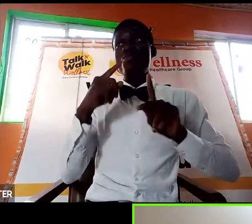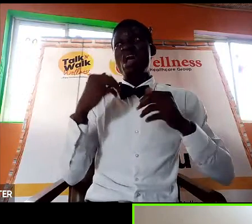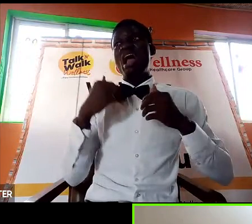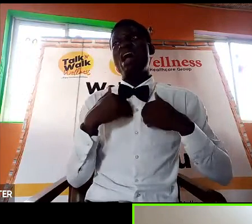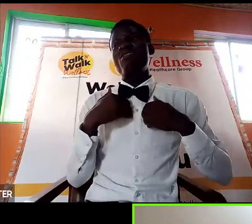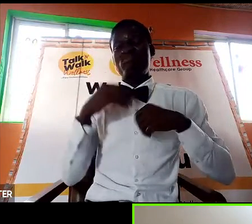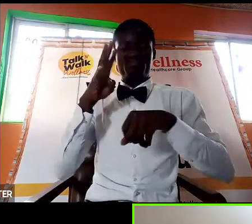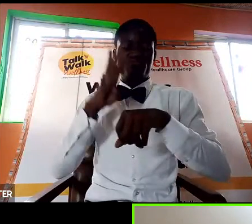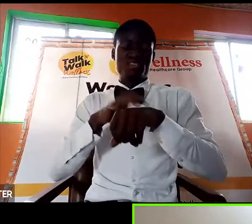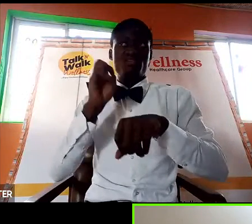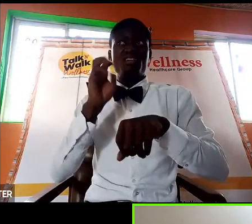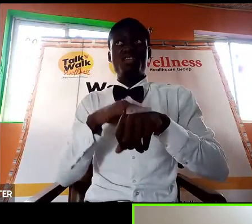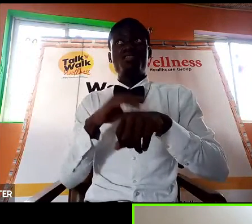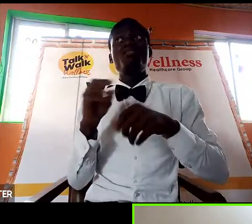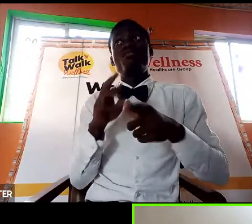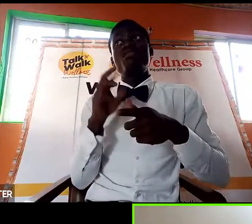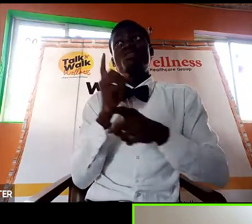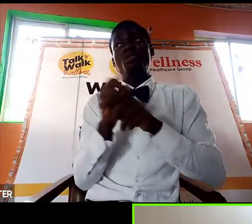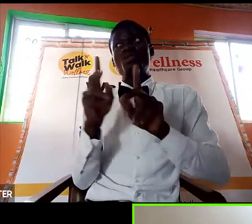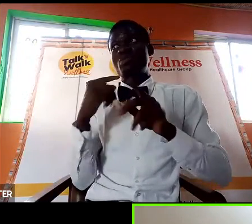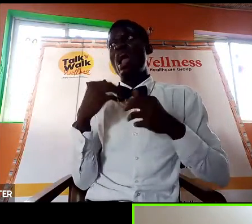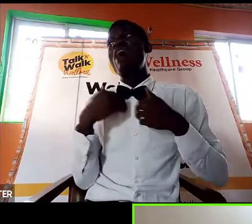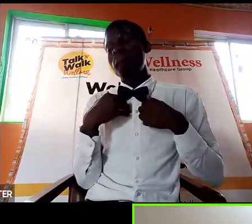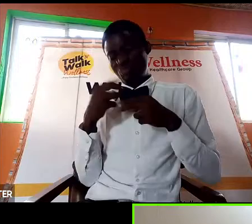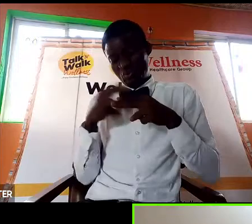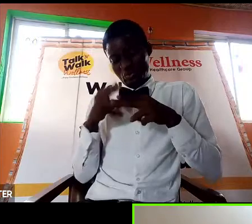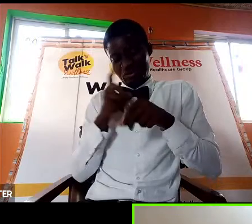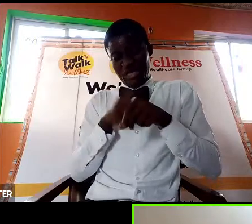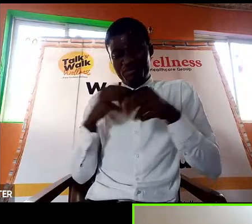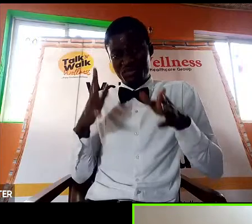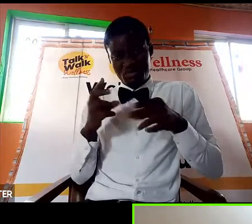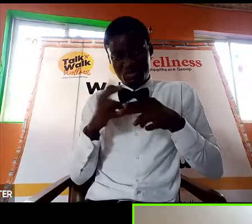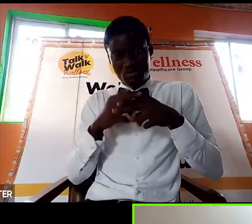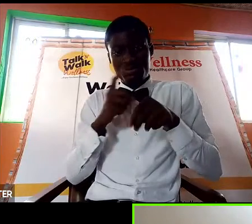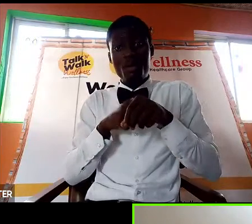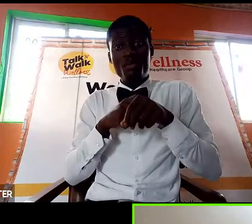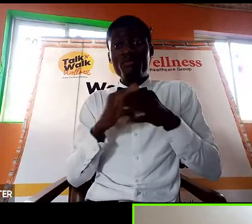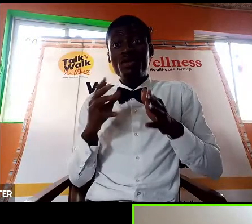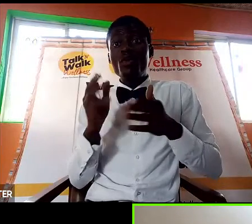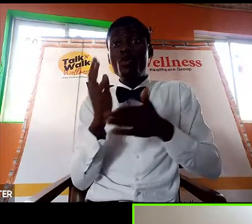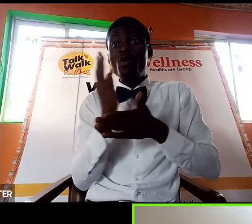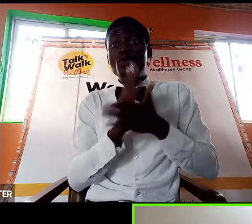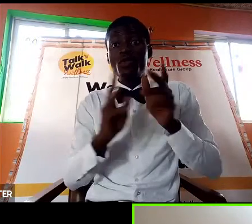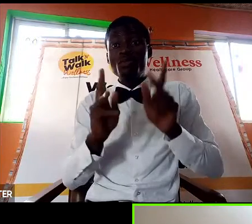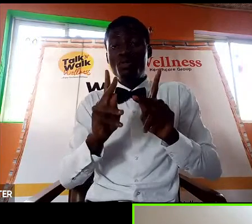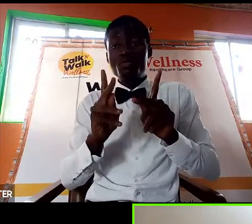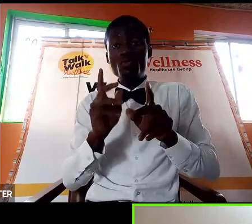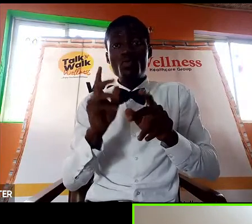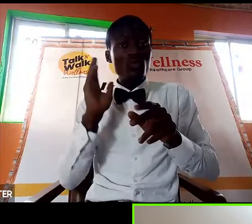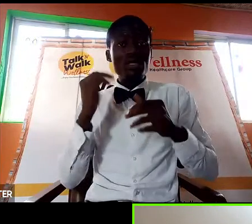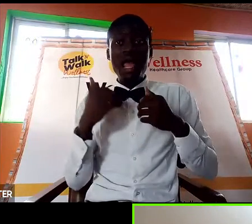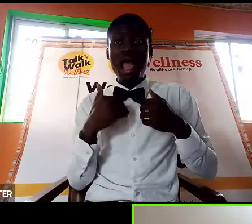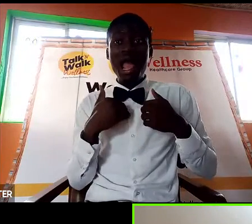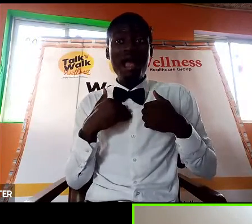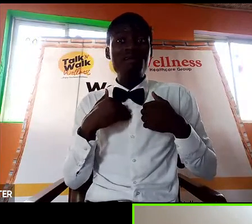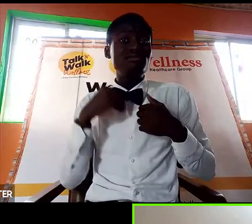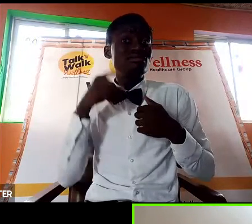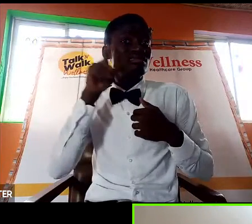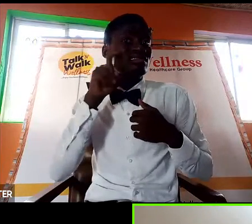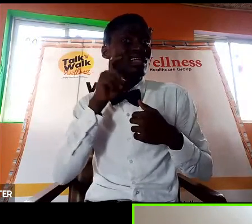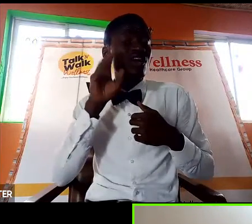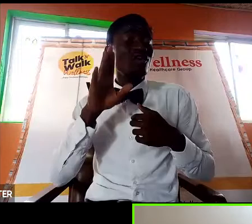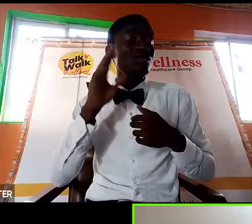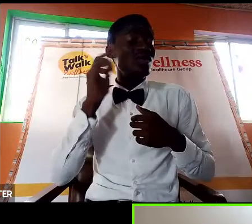and do. But there are people that have sex and then, the every part of your system, even your nails, your hair,